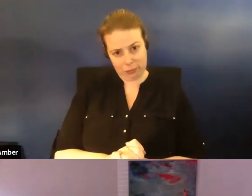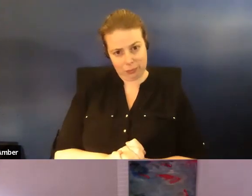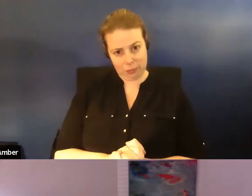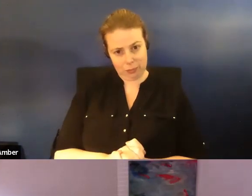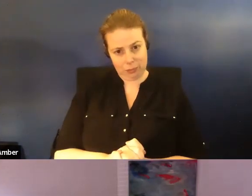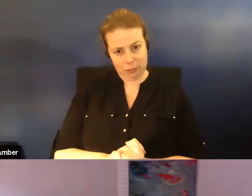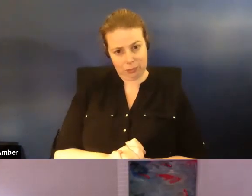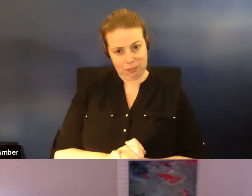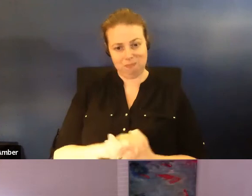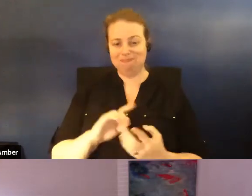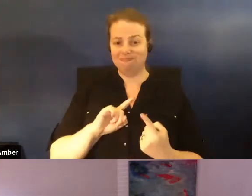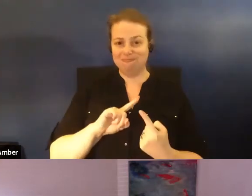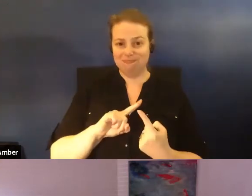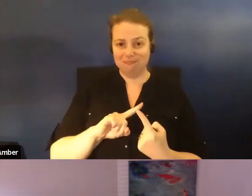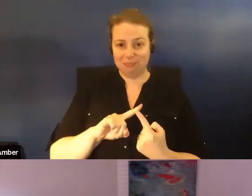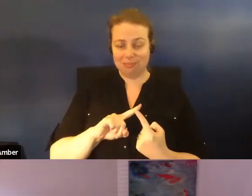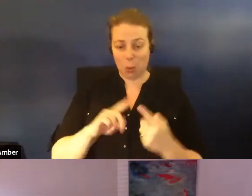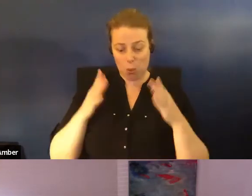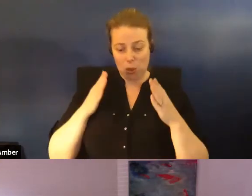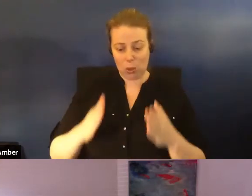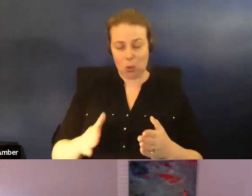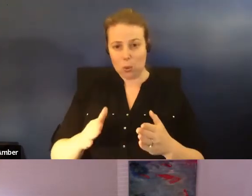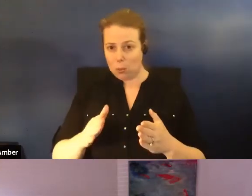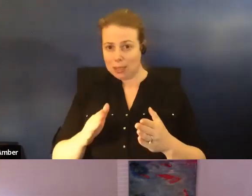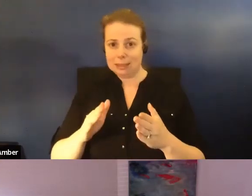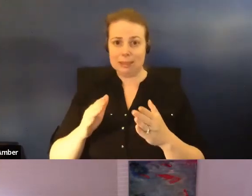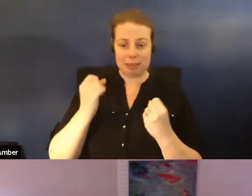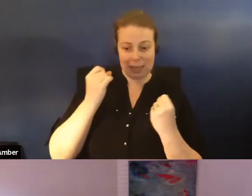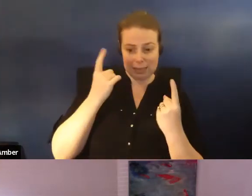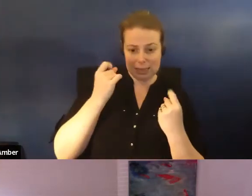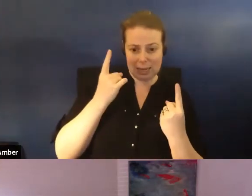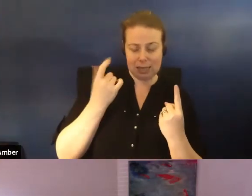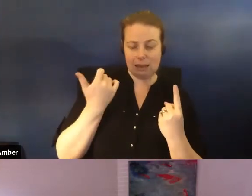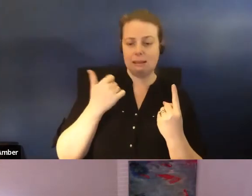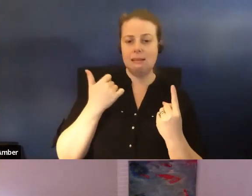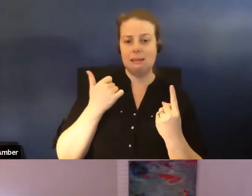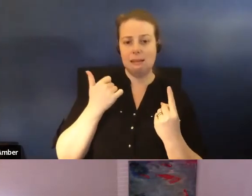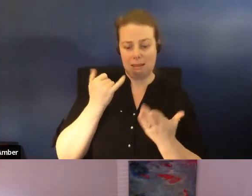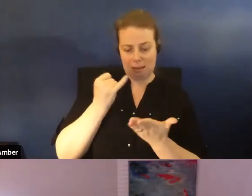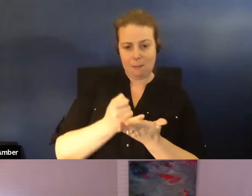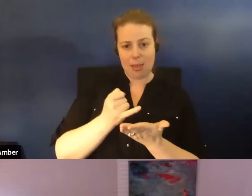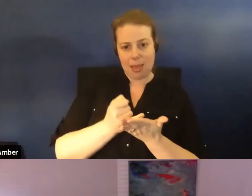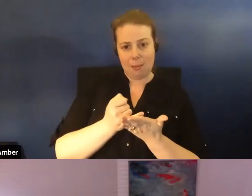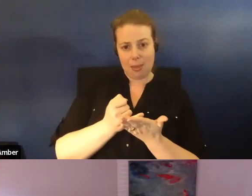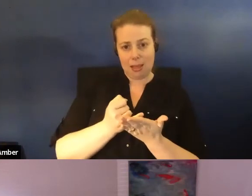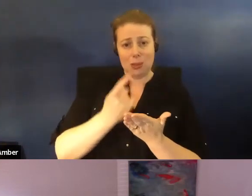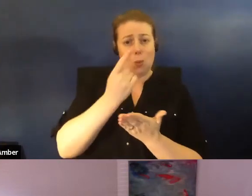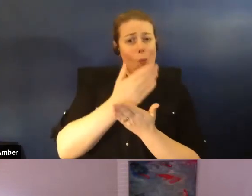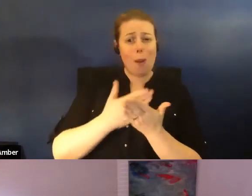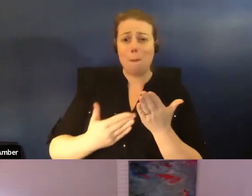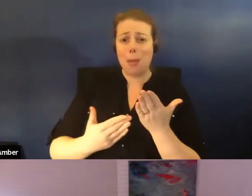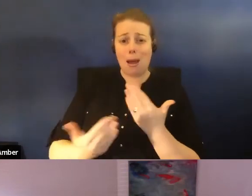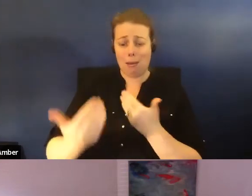the continuum of the human condition, the understanding that, you know, impairment is just one aspect of the